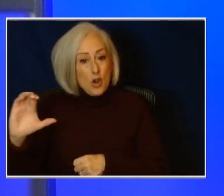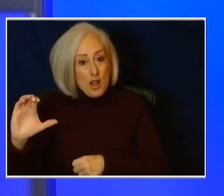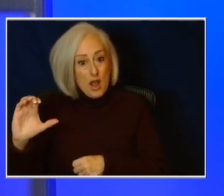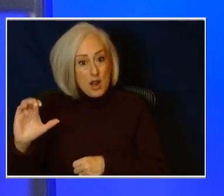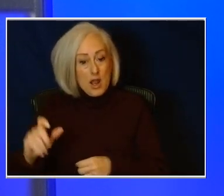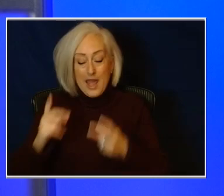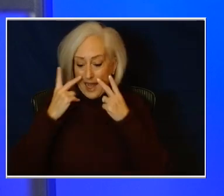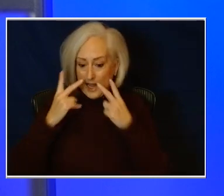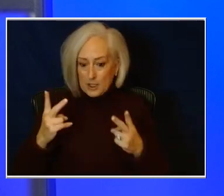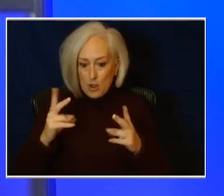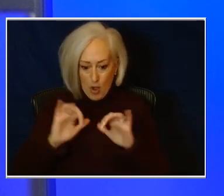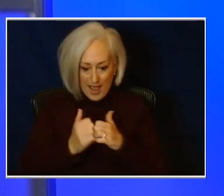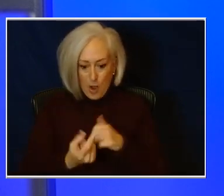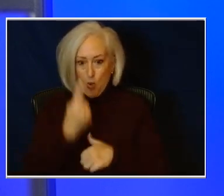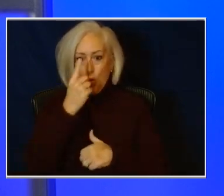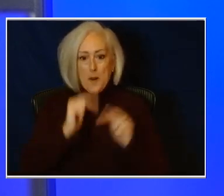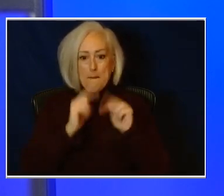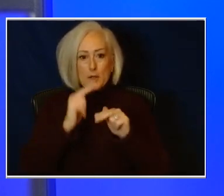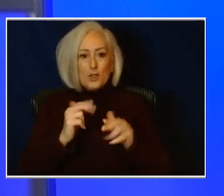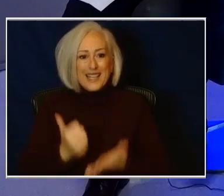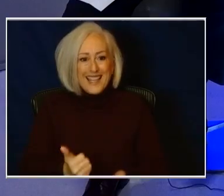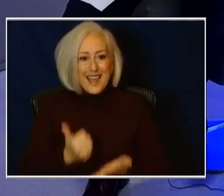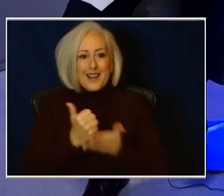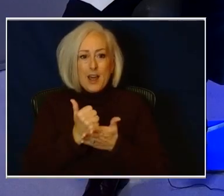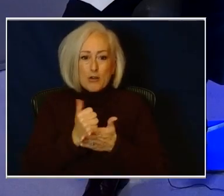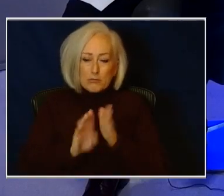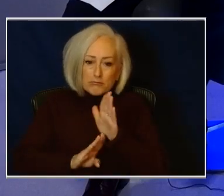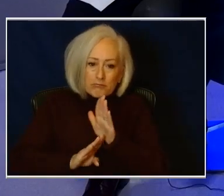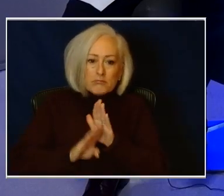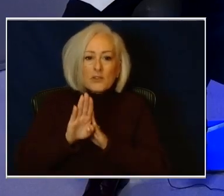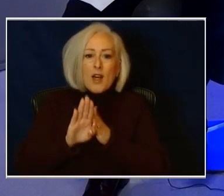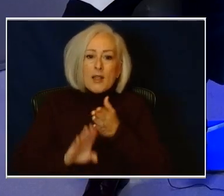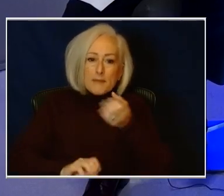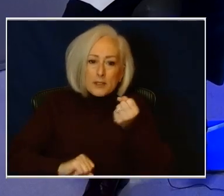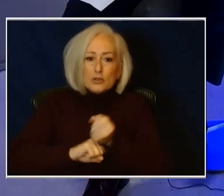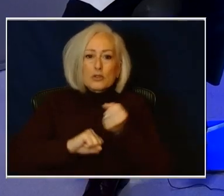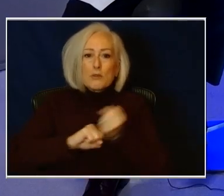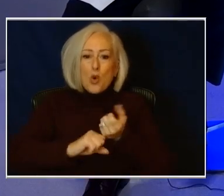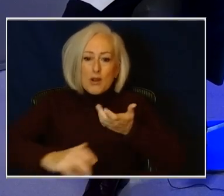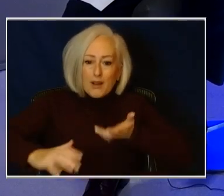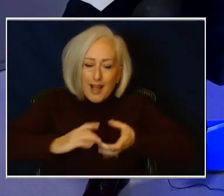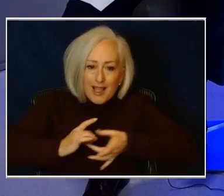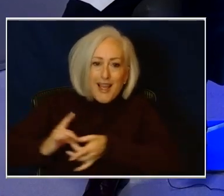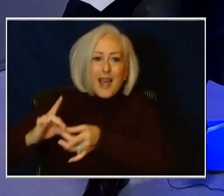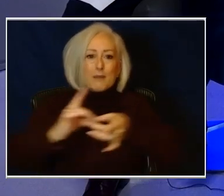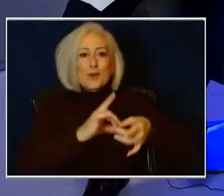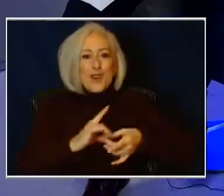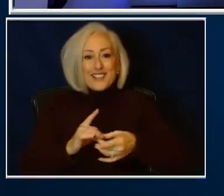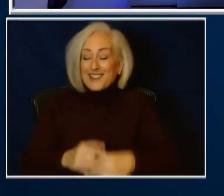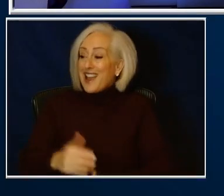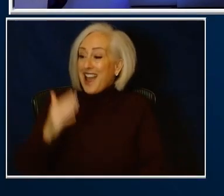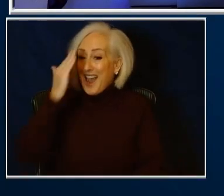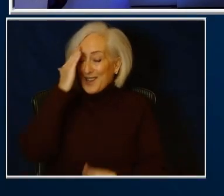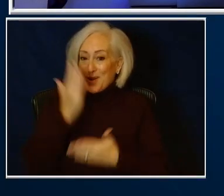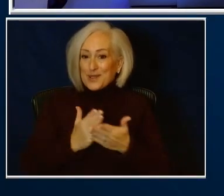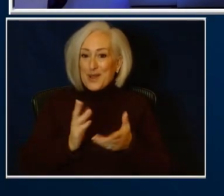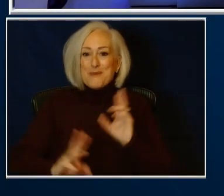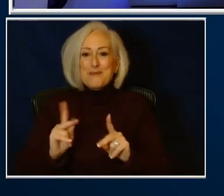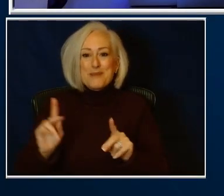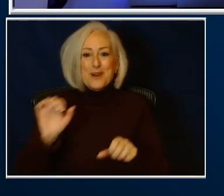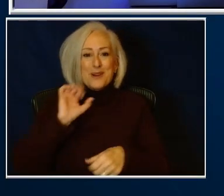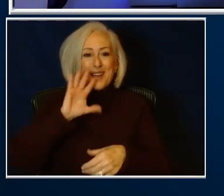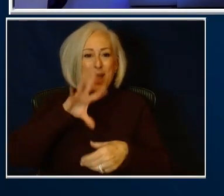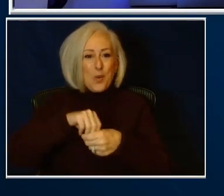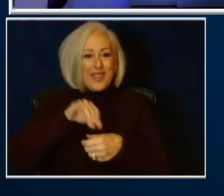and I'm really looking forward to that here at KU. Yeah, and I bet the Pivot members will be happy to be in that building with you sometimes, so that you guys can all be talking together.